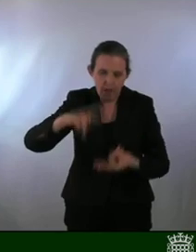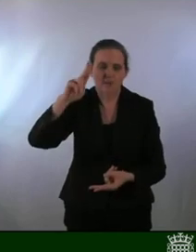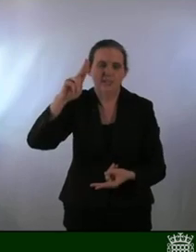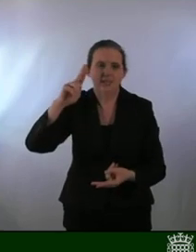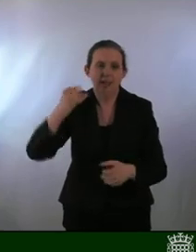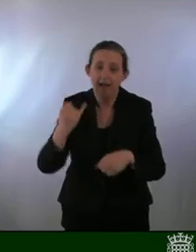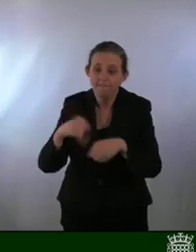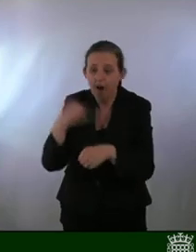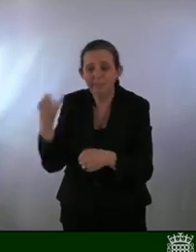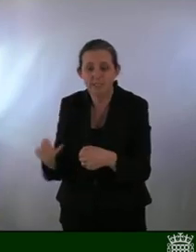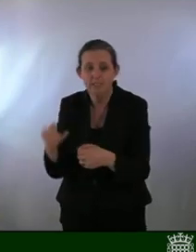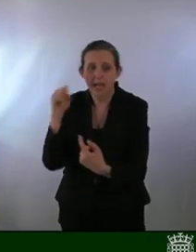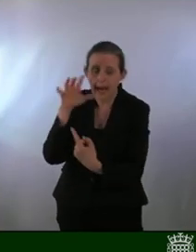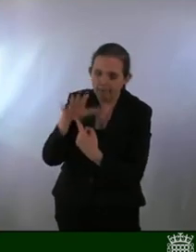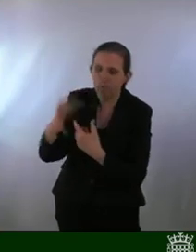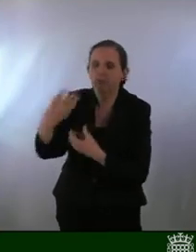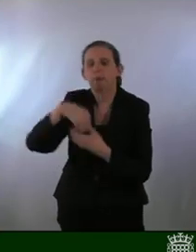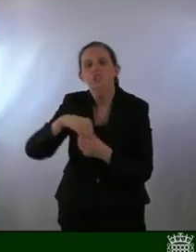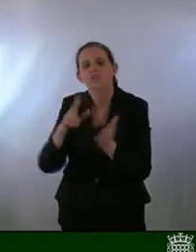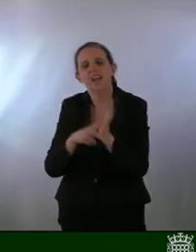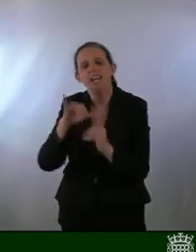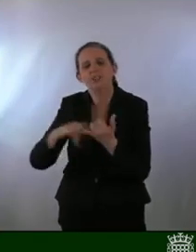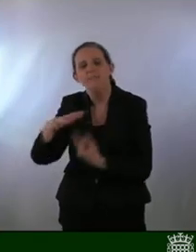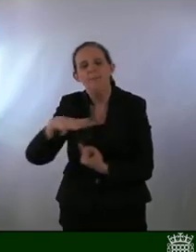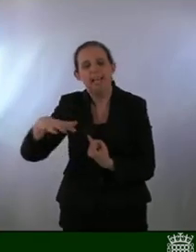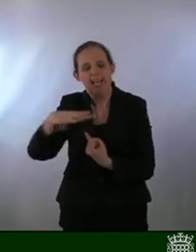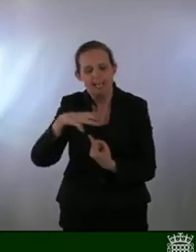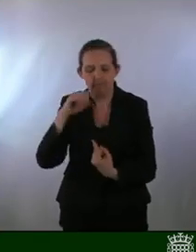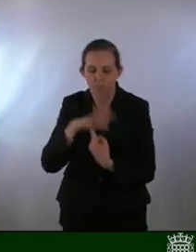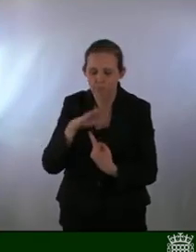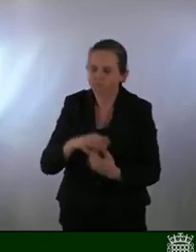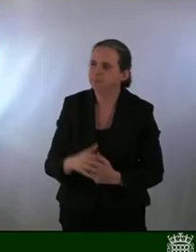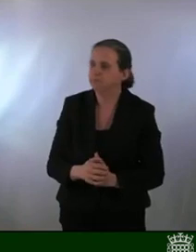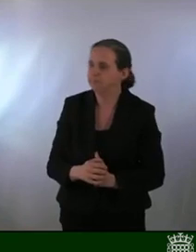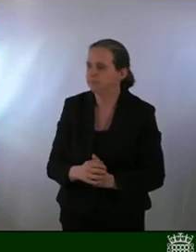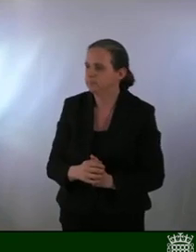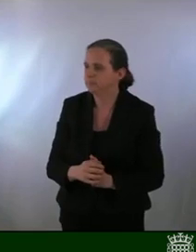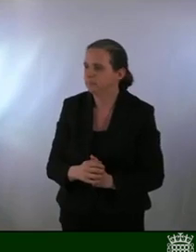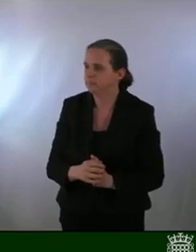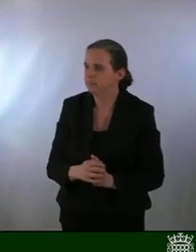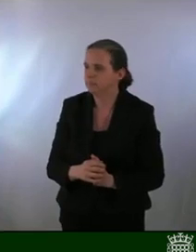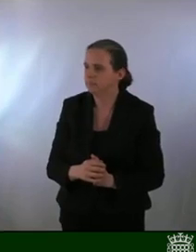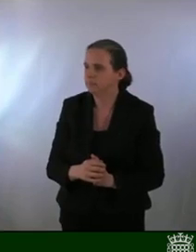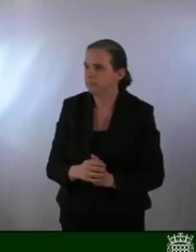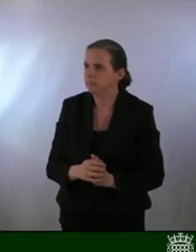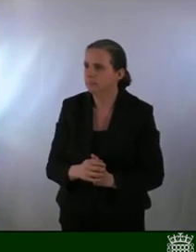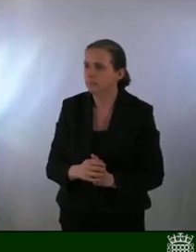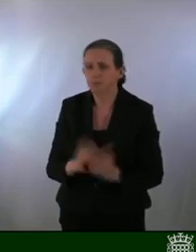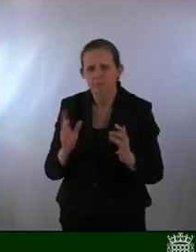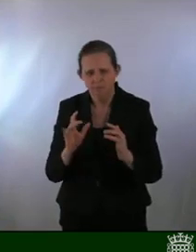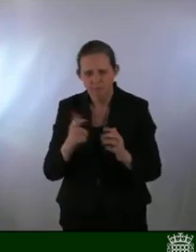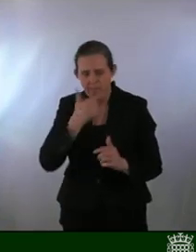incredibly important part of the NHS family. Bob Blackman. Thank you, Mr. Speaker. The most serious people at risk are those with